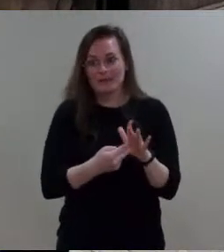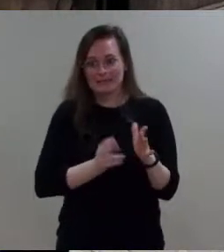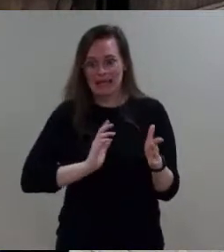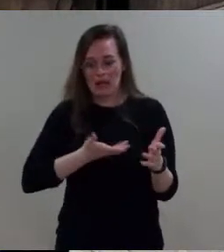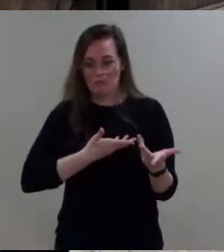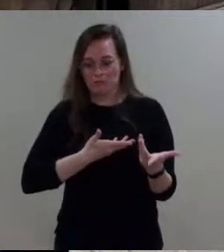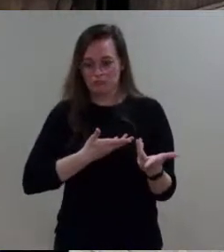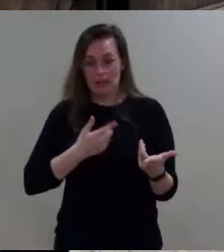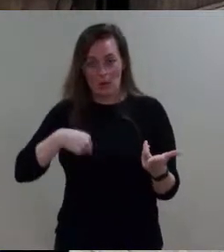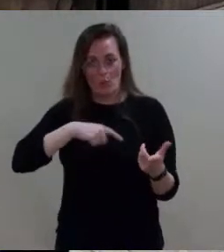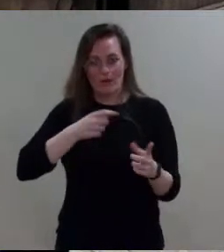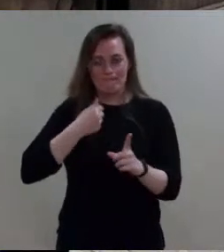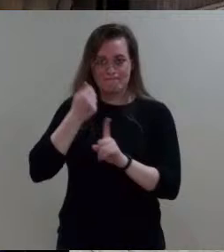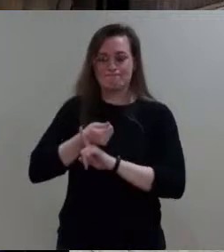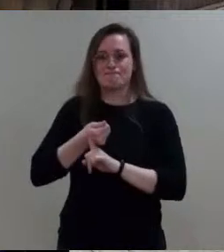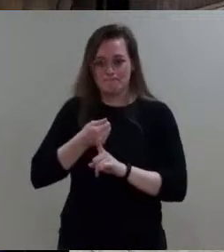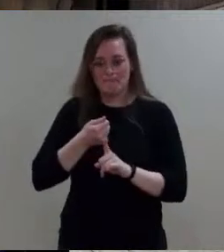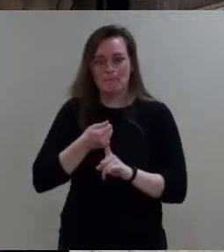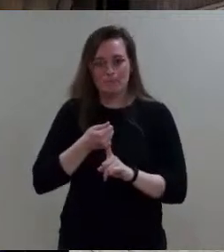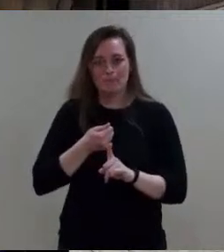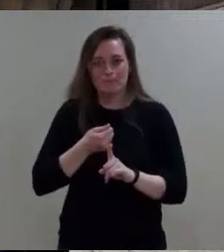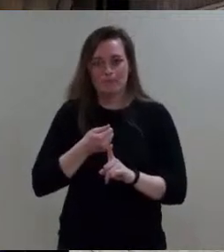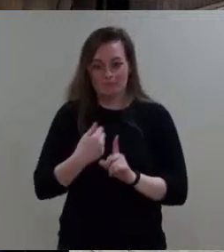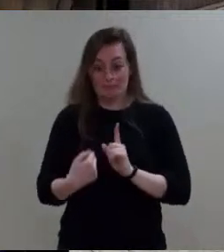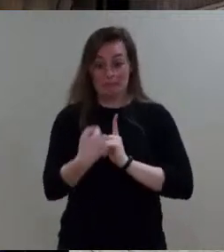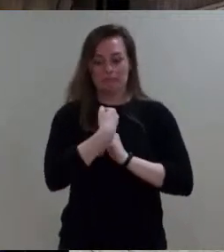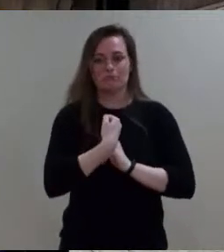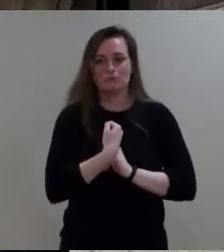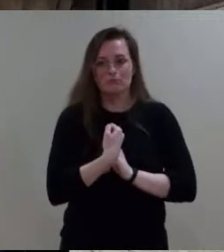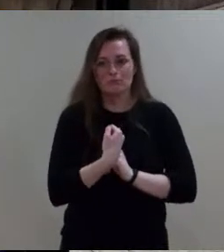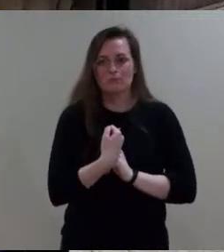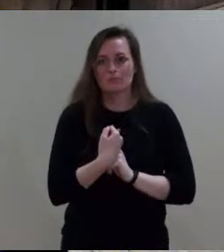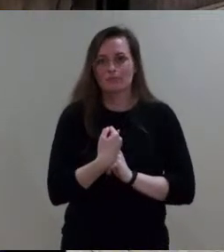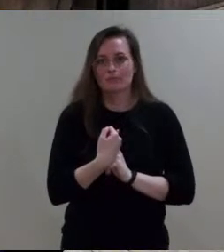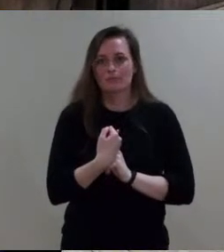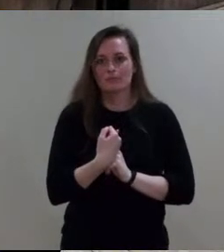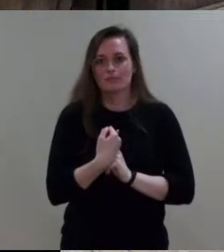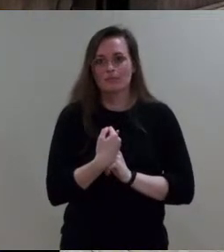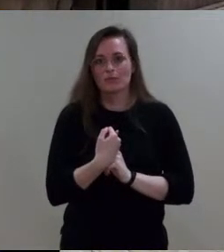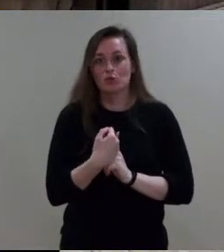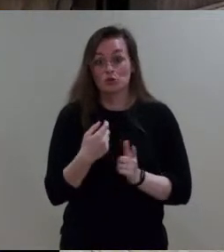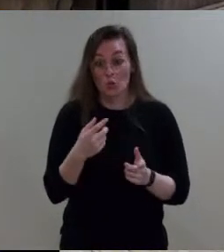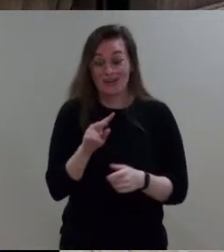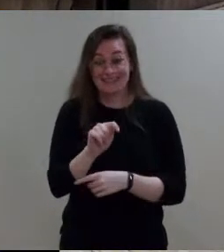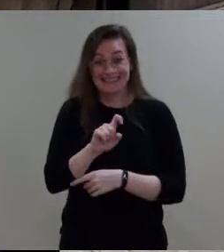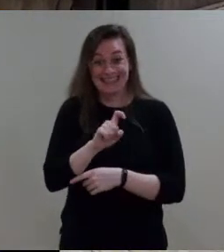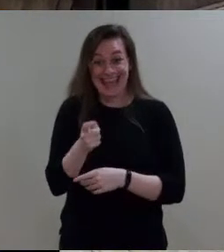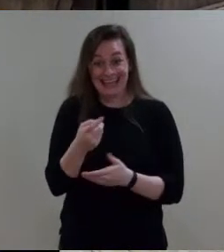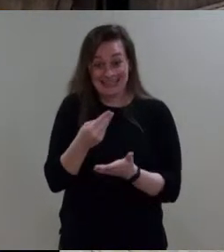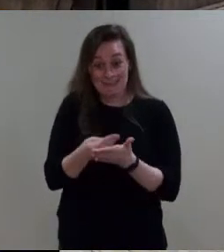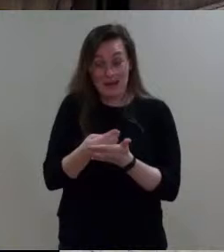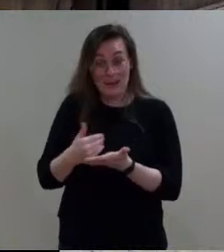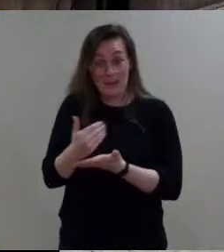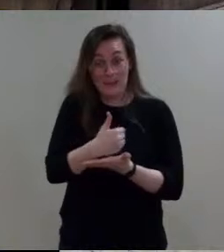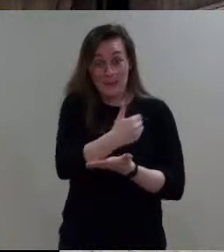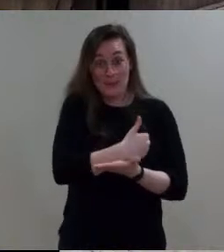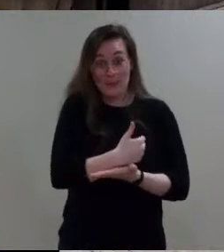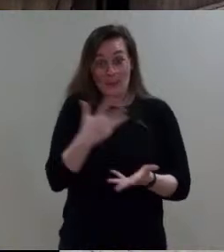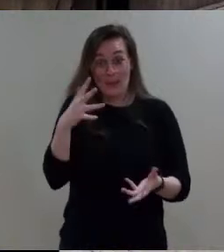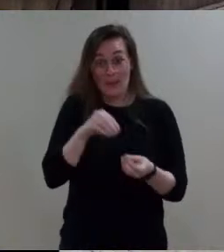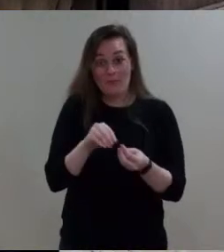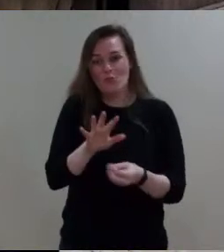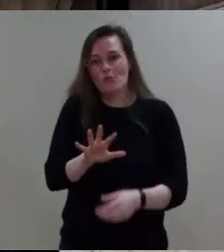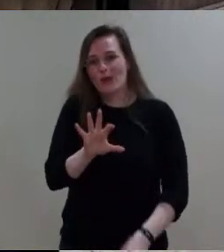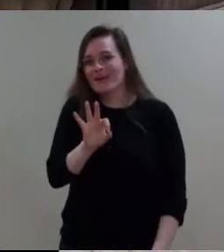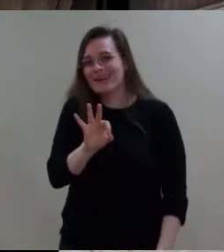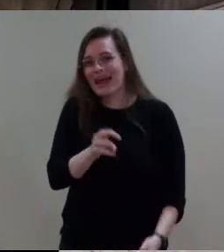So when you look at what we're generating from our tax revenue, it's around $9 million, and